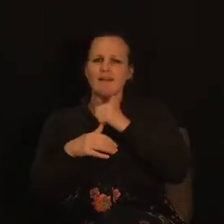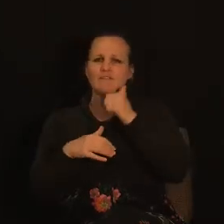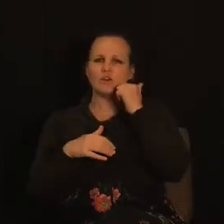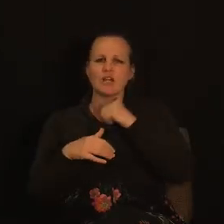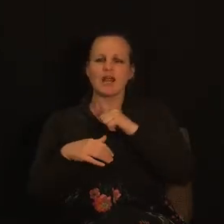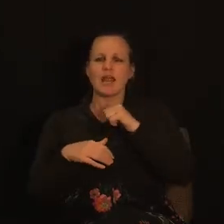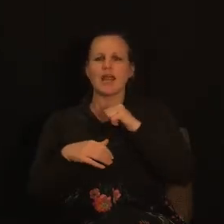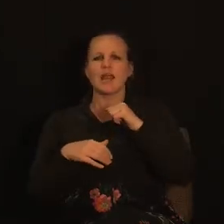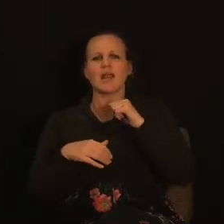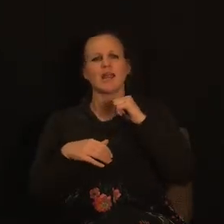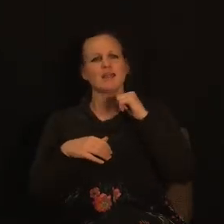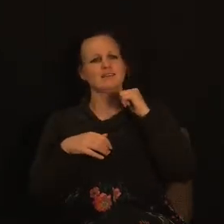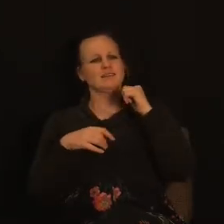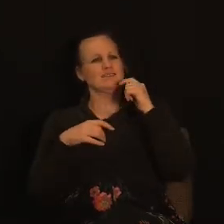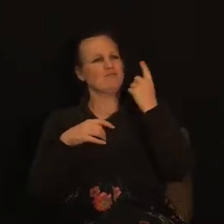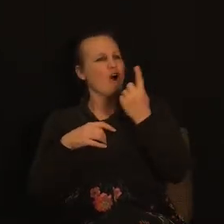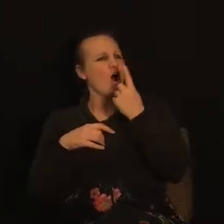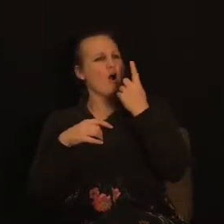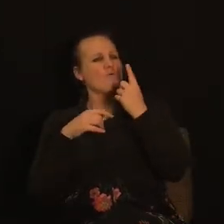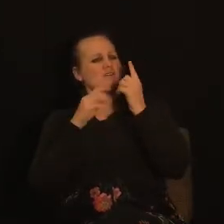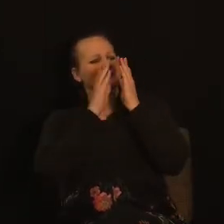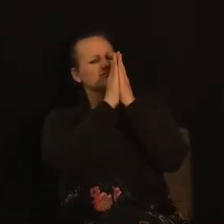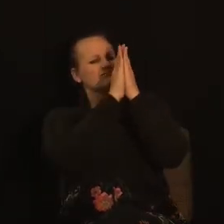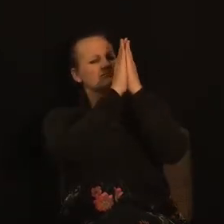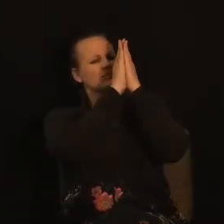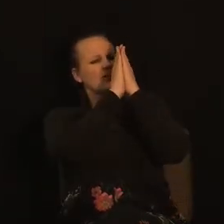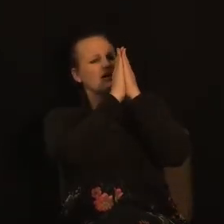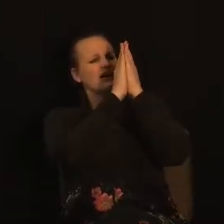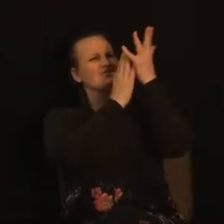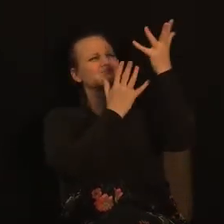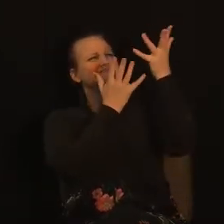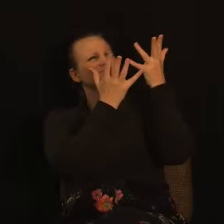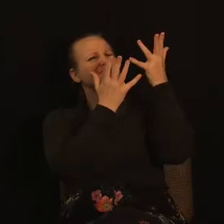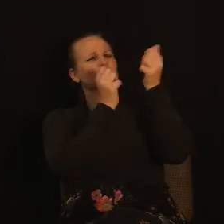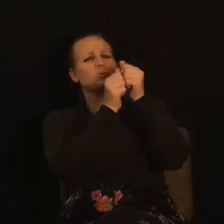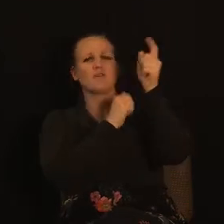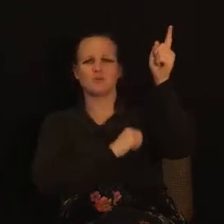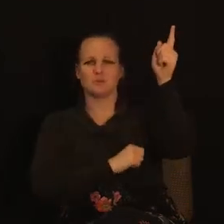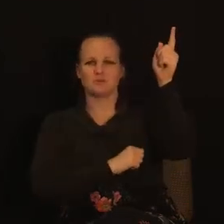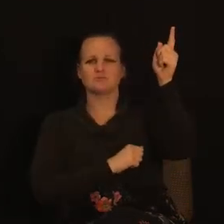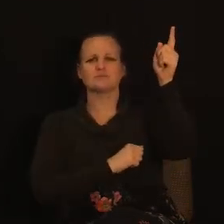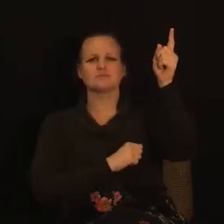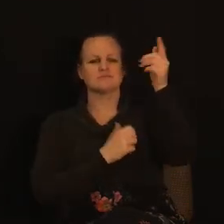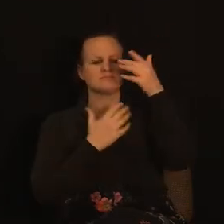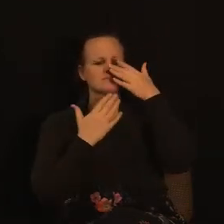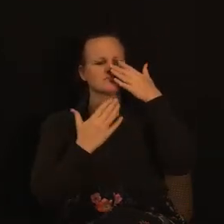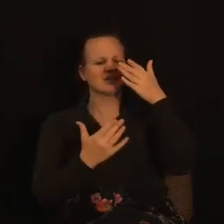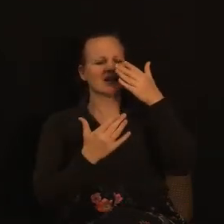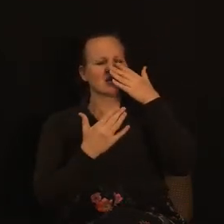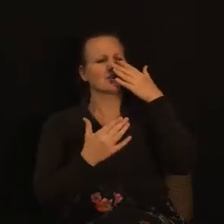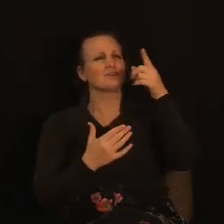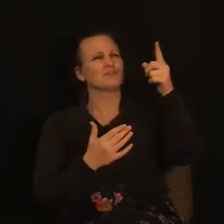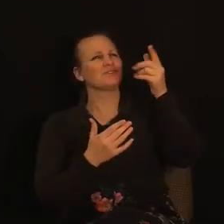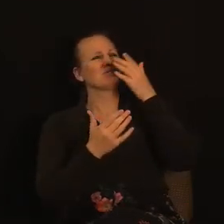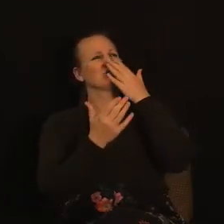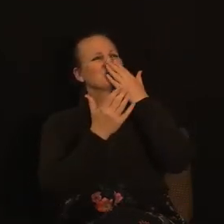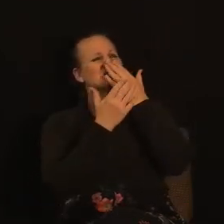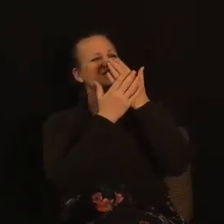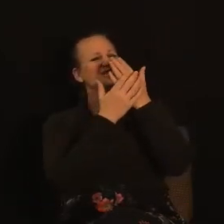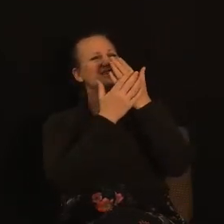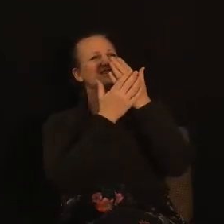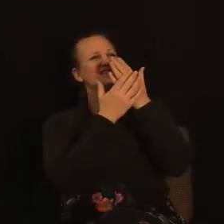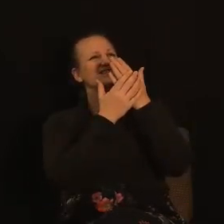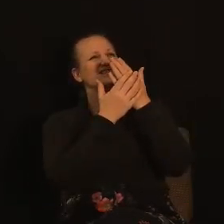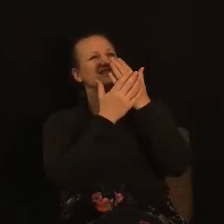and prayer. Father, thank you. Thank you for your goodness to us. Thank you for each person here and for your great